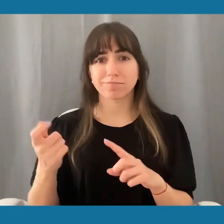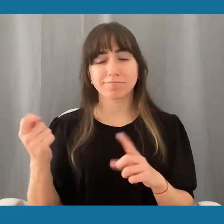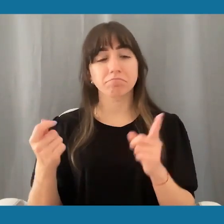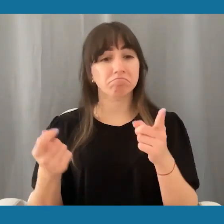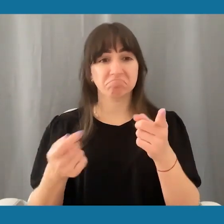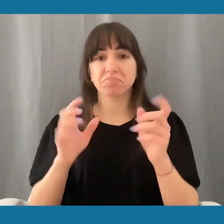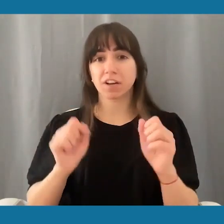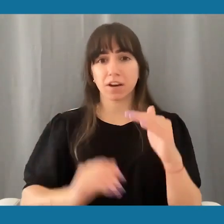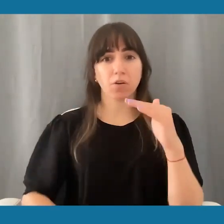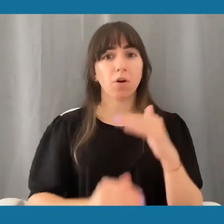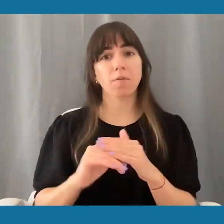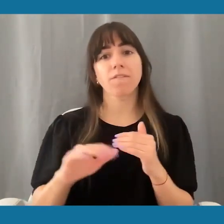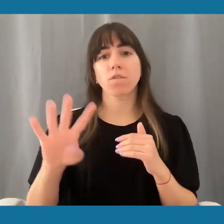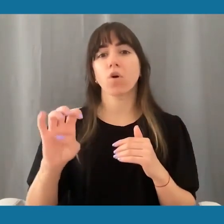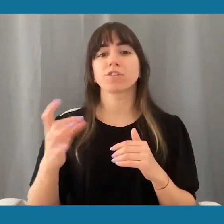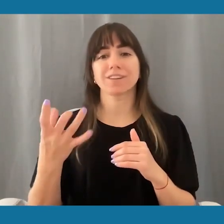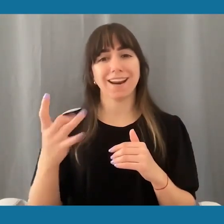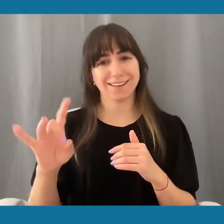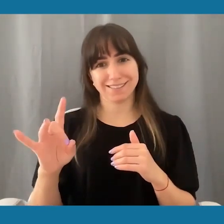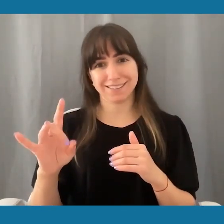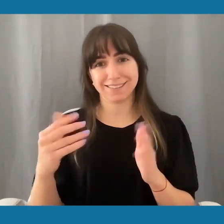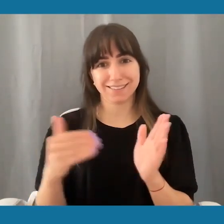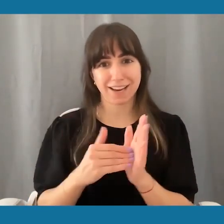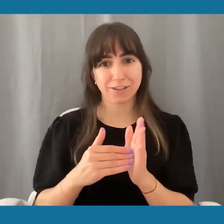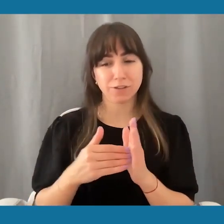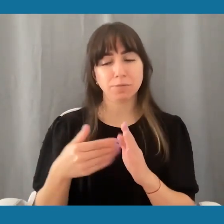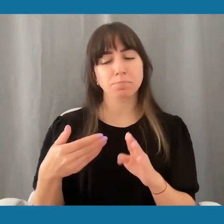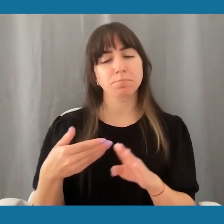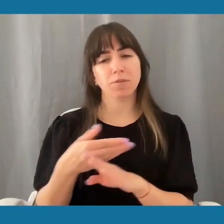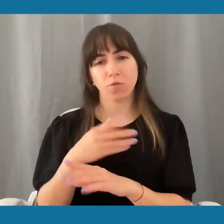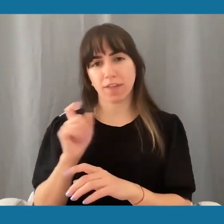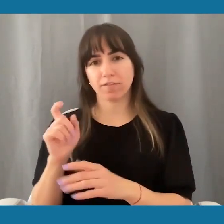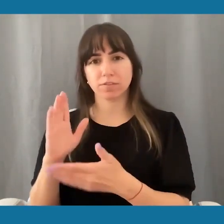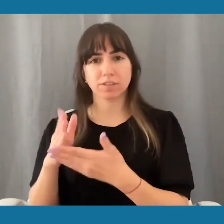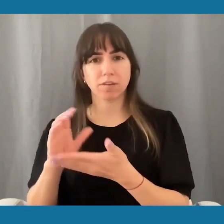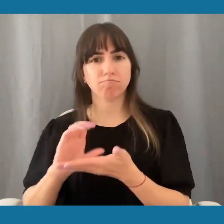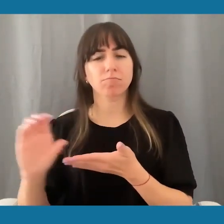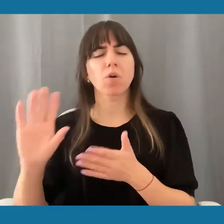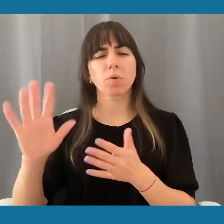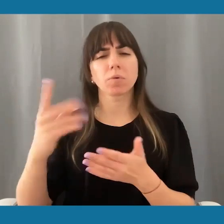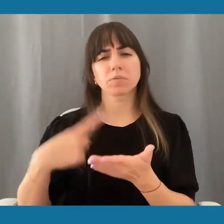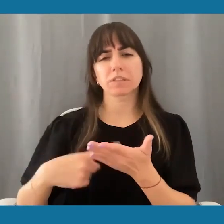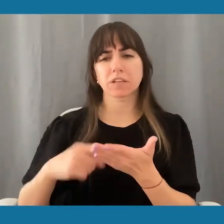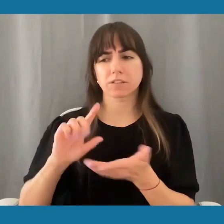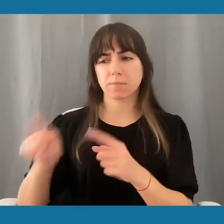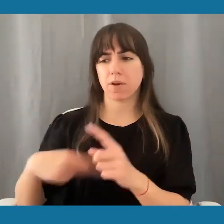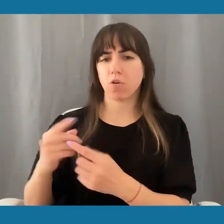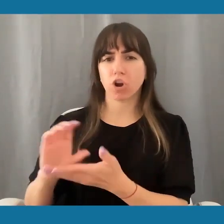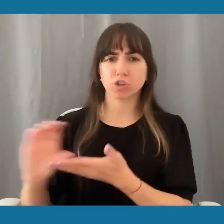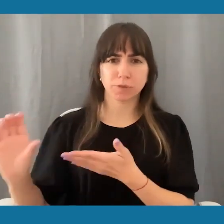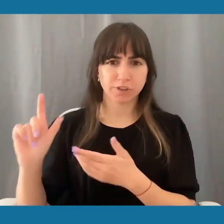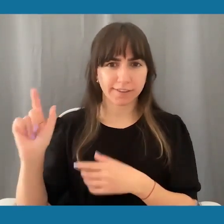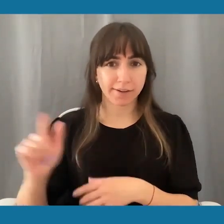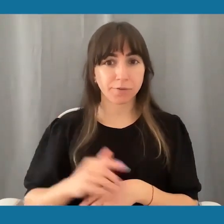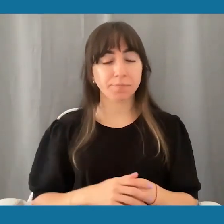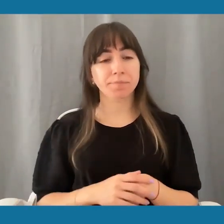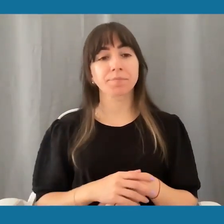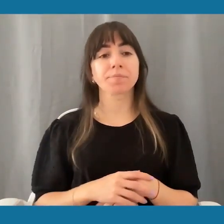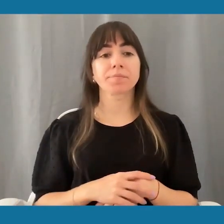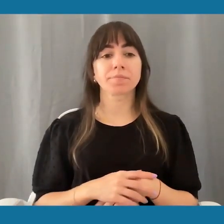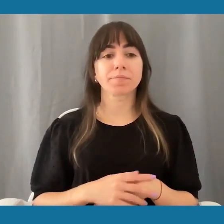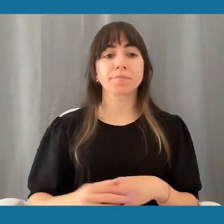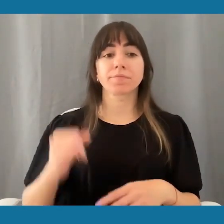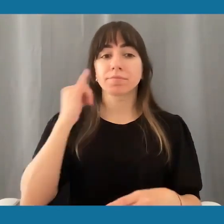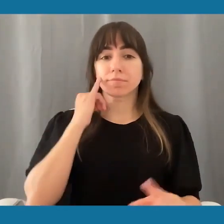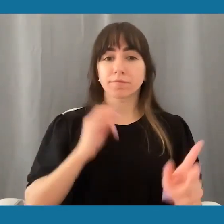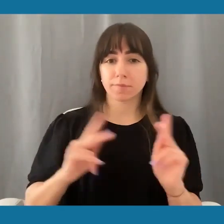later. Also, if individuals are using funds in their ABLE account to pay for housing, they just have to make sure they do